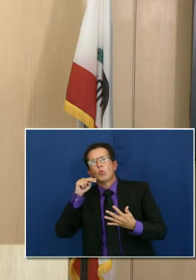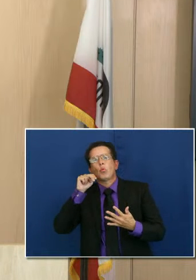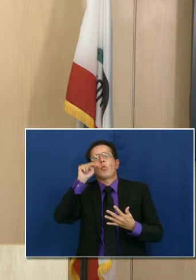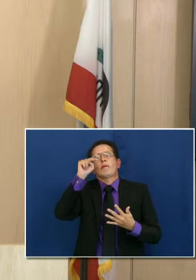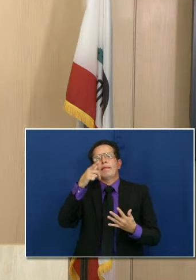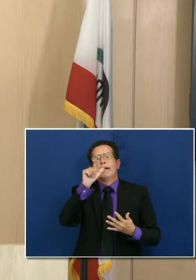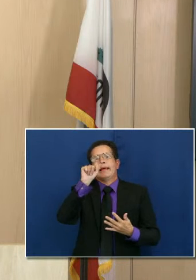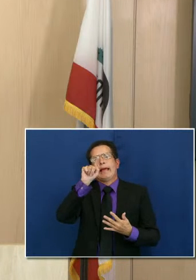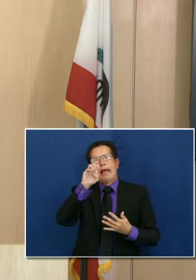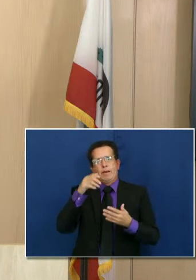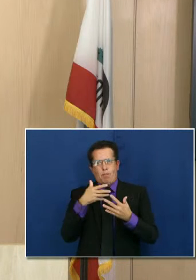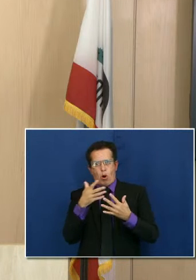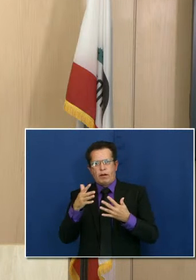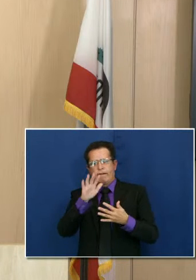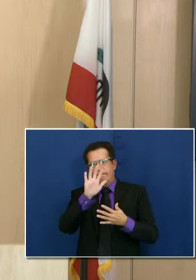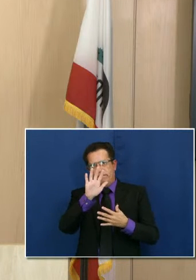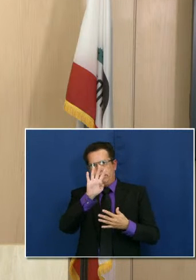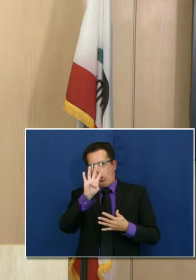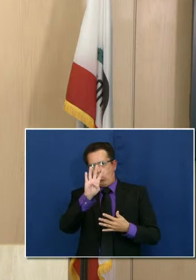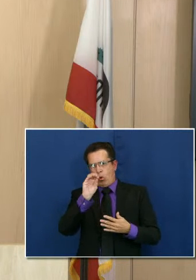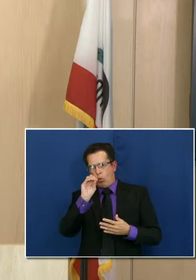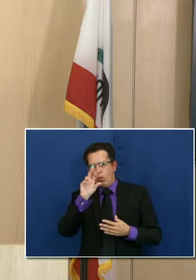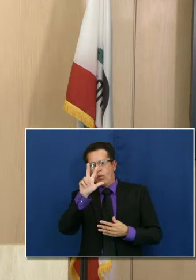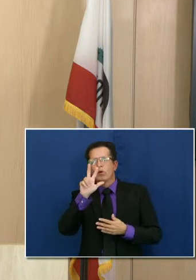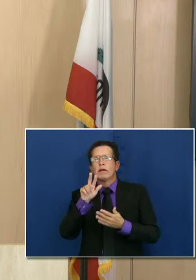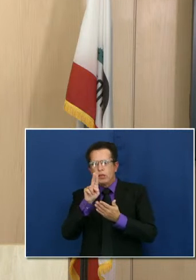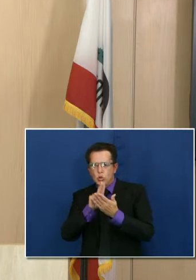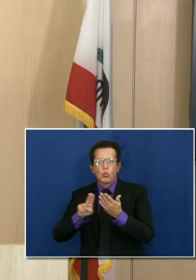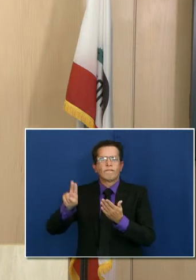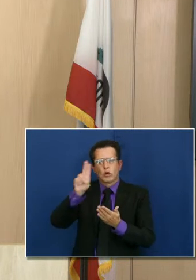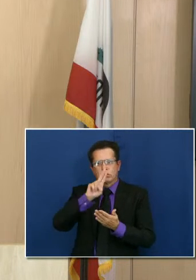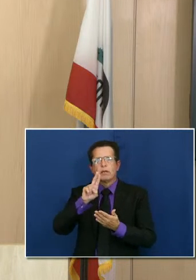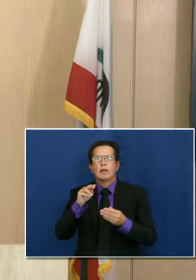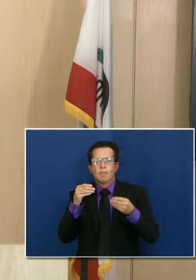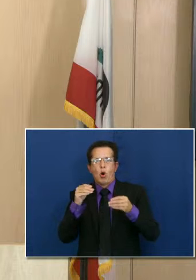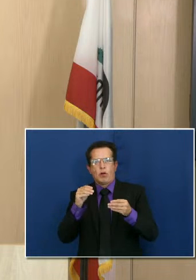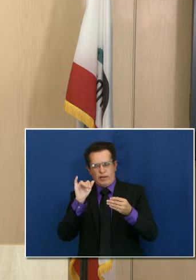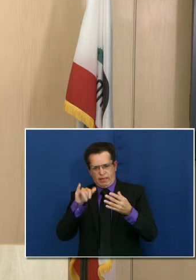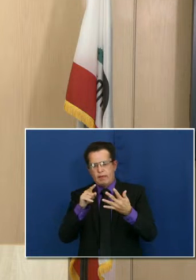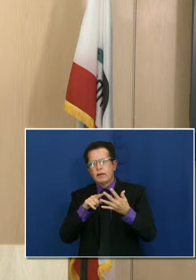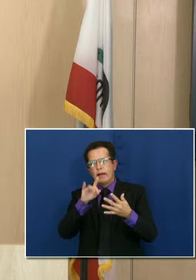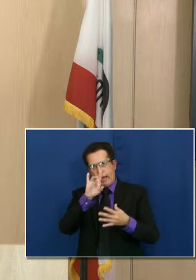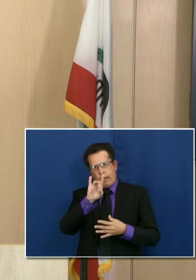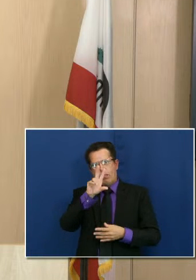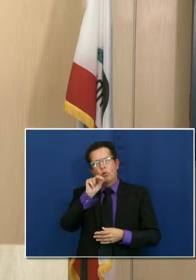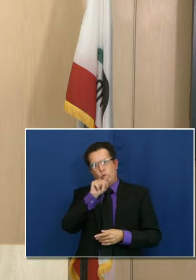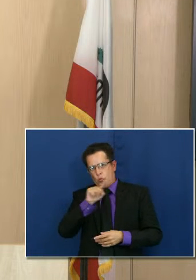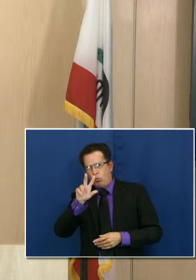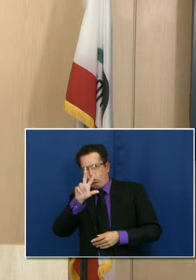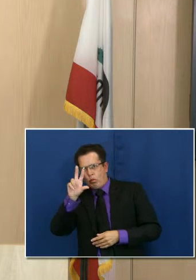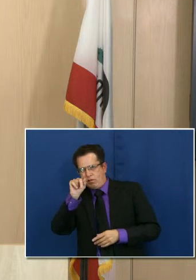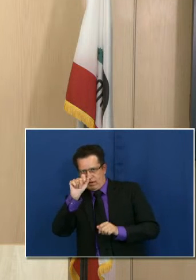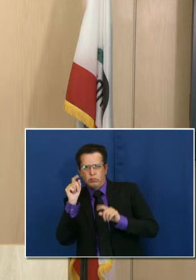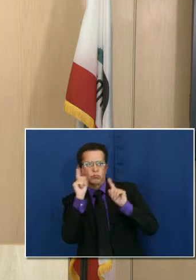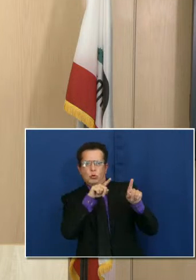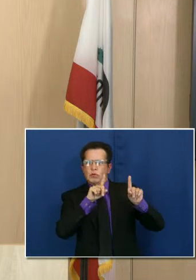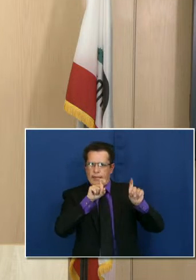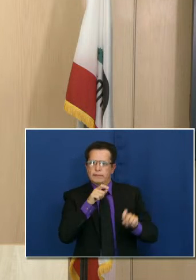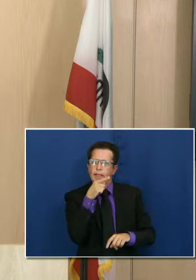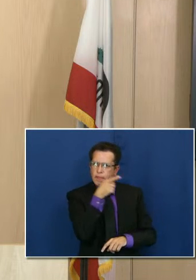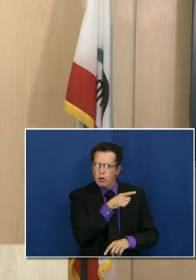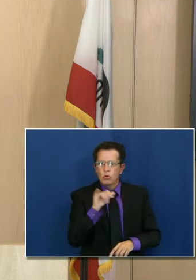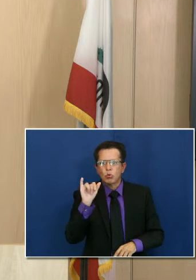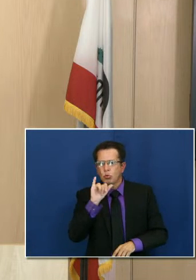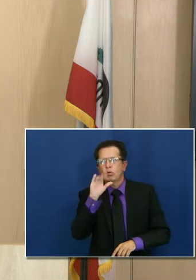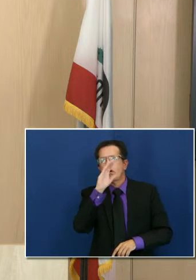at 5403 University Avenue, from 8:30 a.m. to 3:30 p.m. Our good friends at CAL